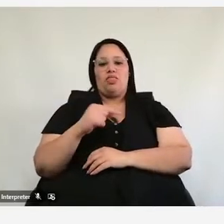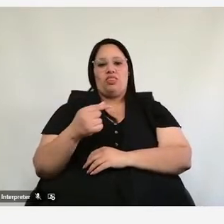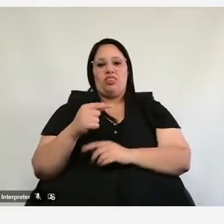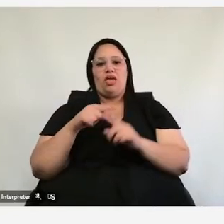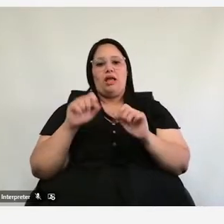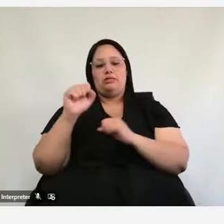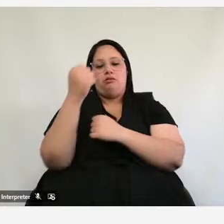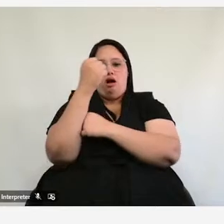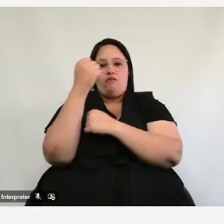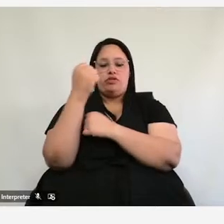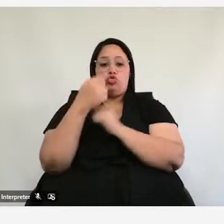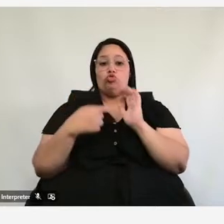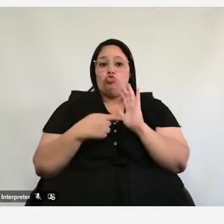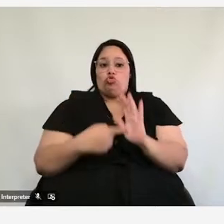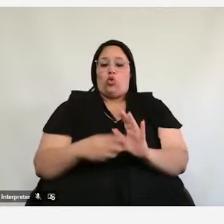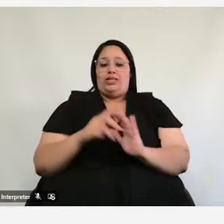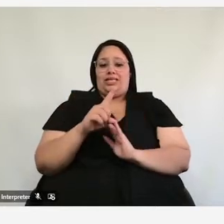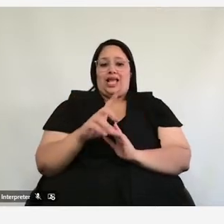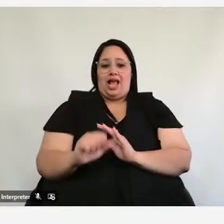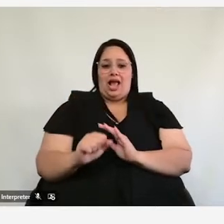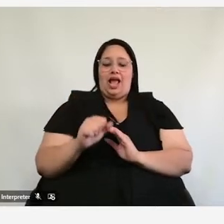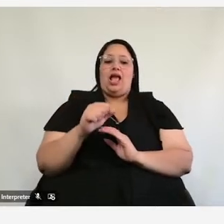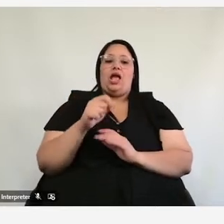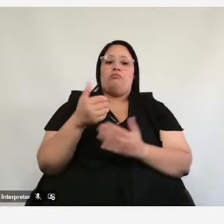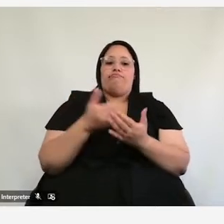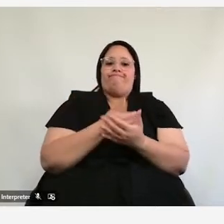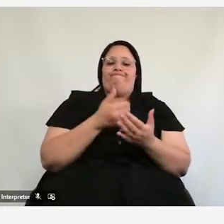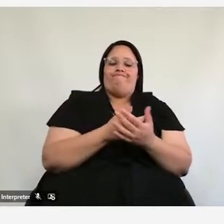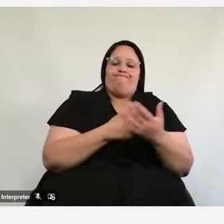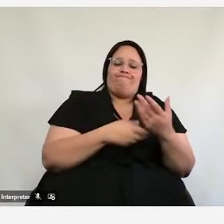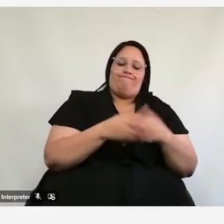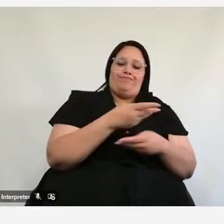office proved the DA's ties to the underworld.